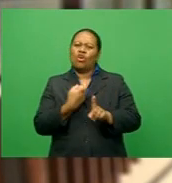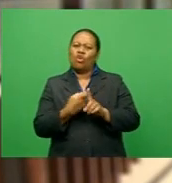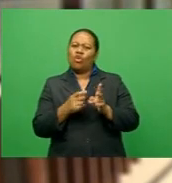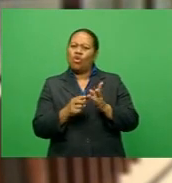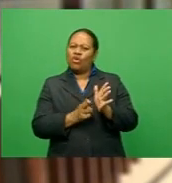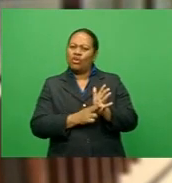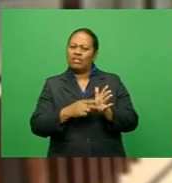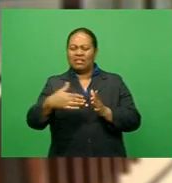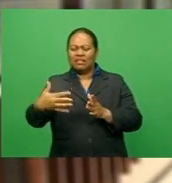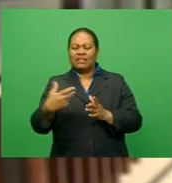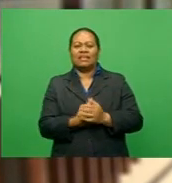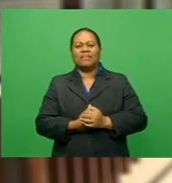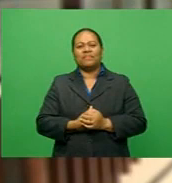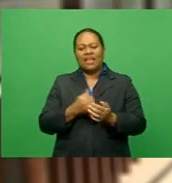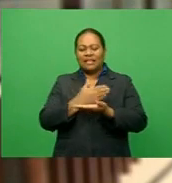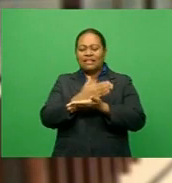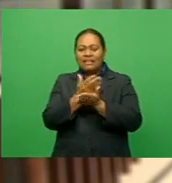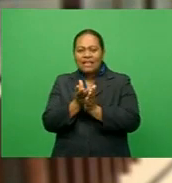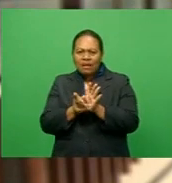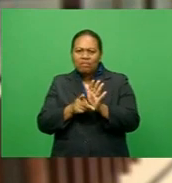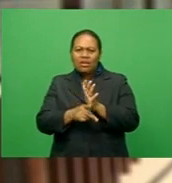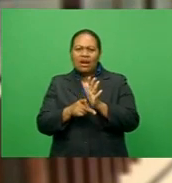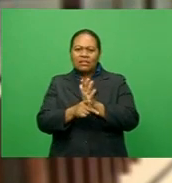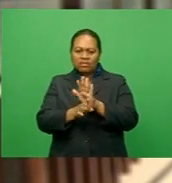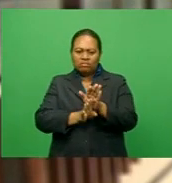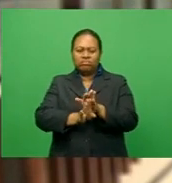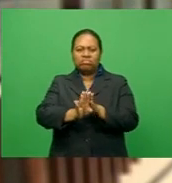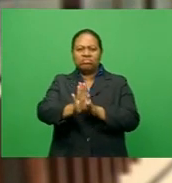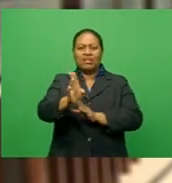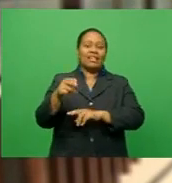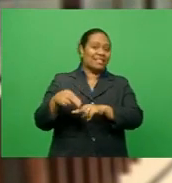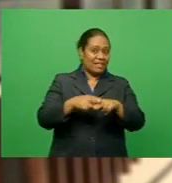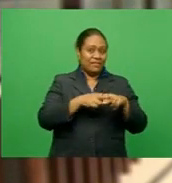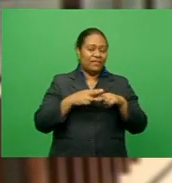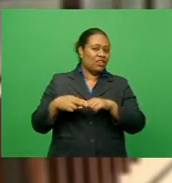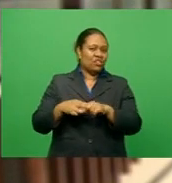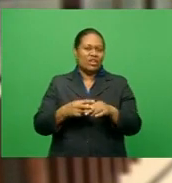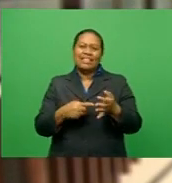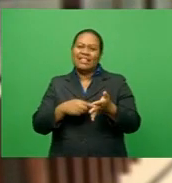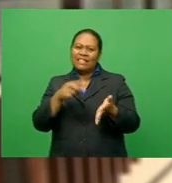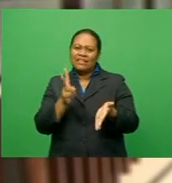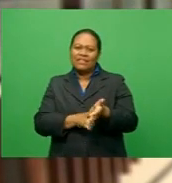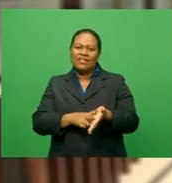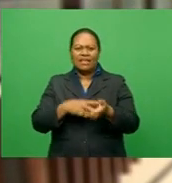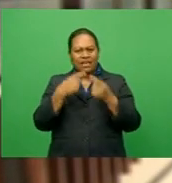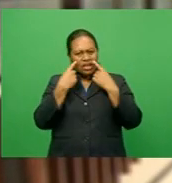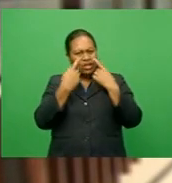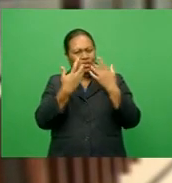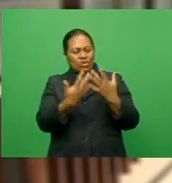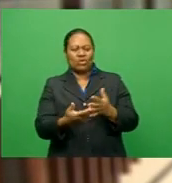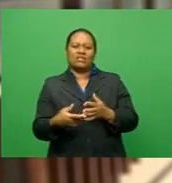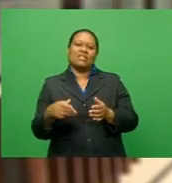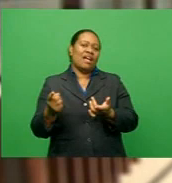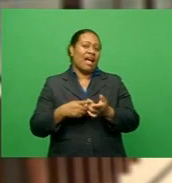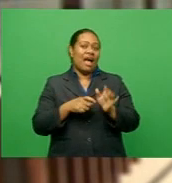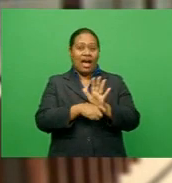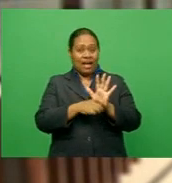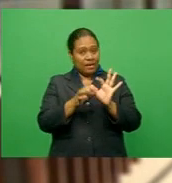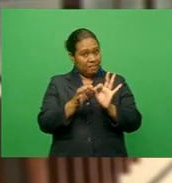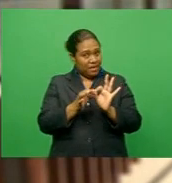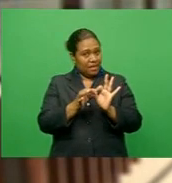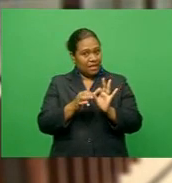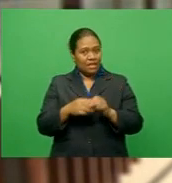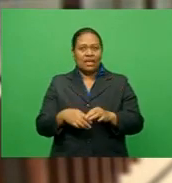Port General recorded share price increases, while Fiji Television, Paradise Beverages and RB Patel noted